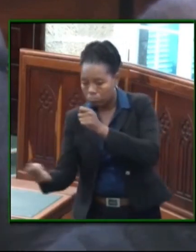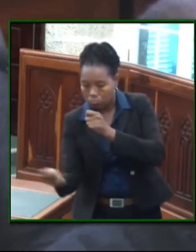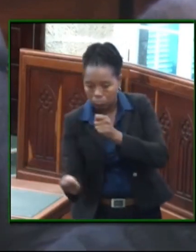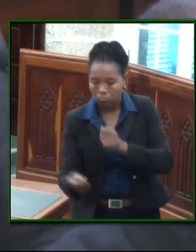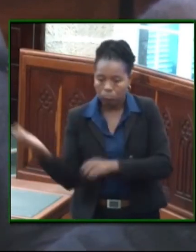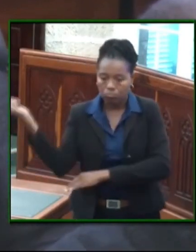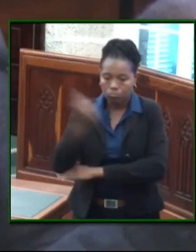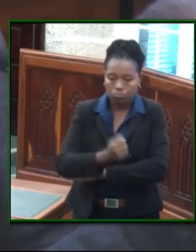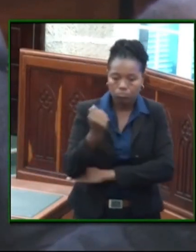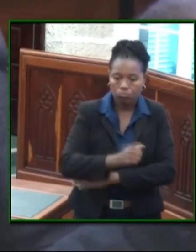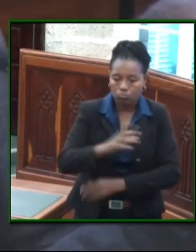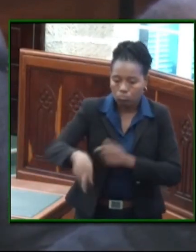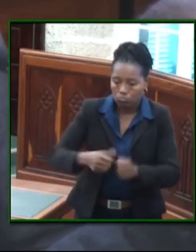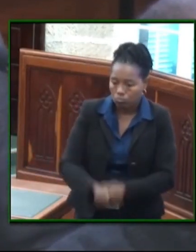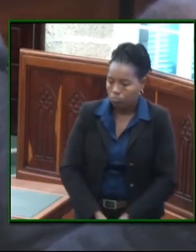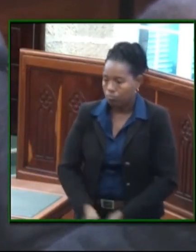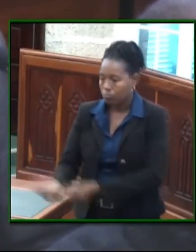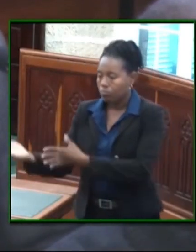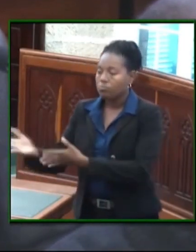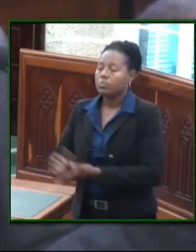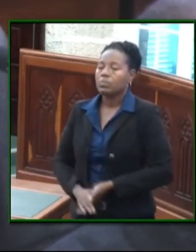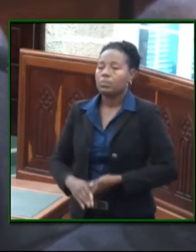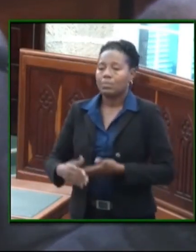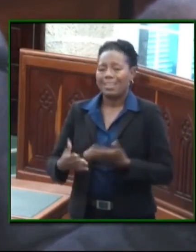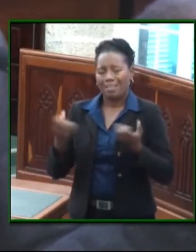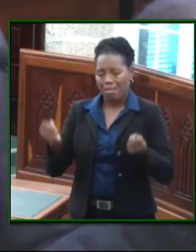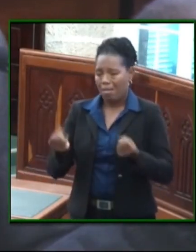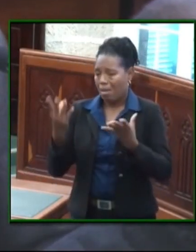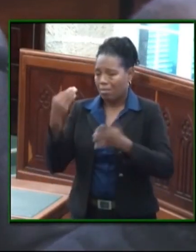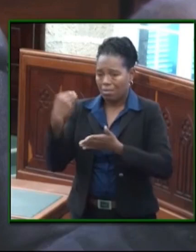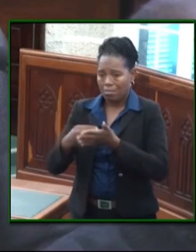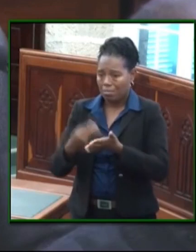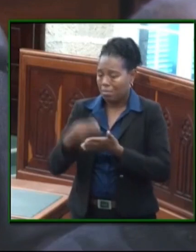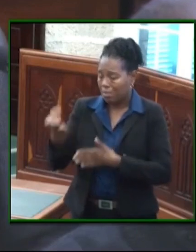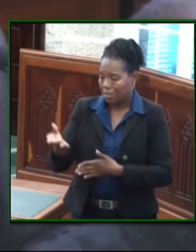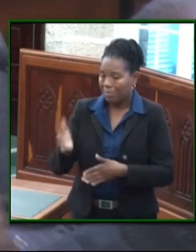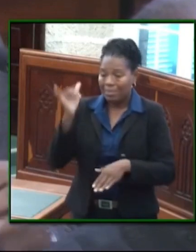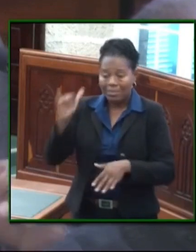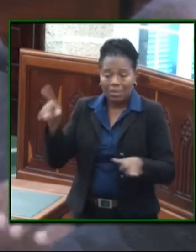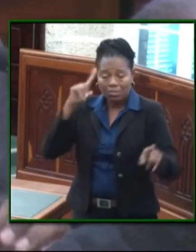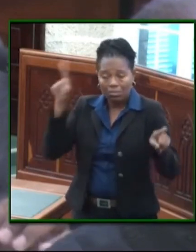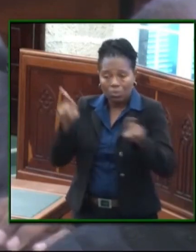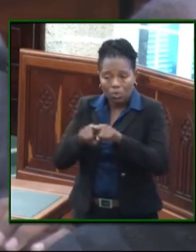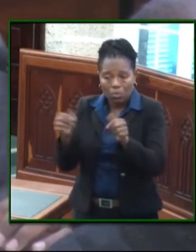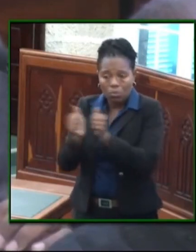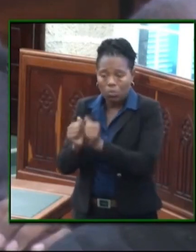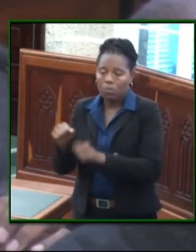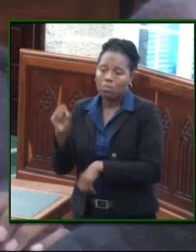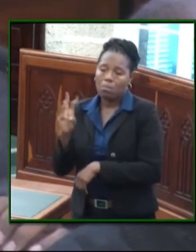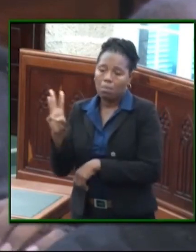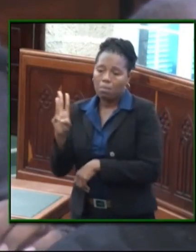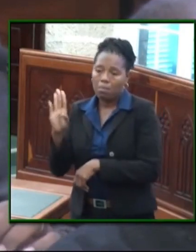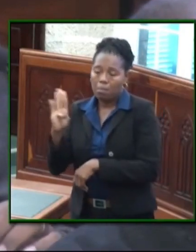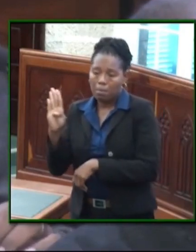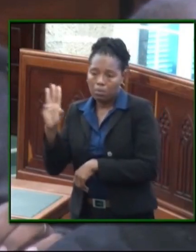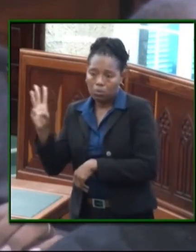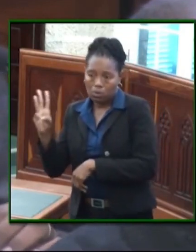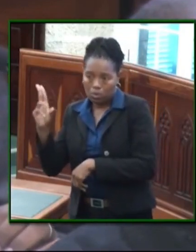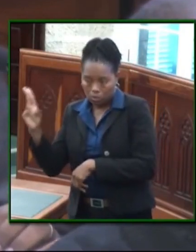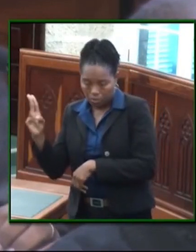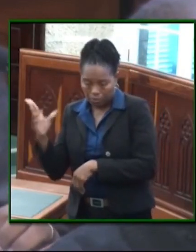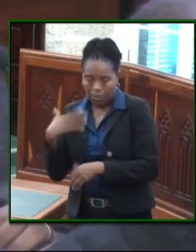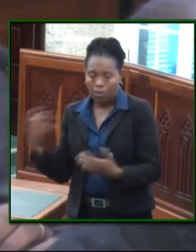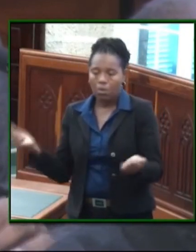because we had to get rid of a lot of trees and so on. We still have the agreement in place with the union. We are working in collaboration with the Barbados Council for the